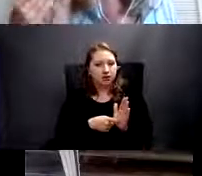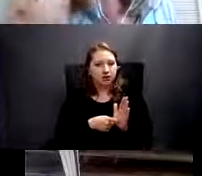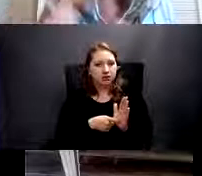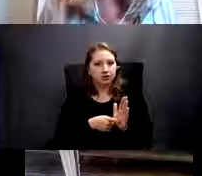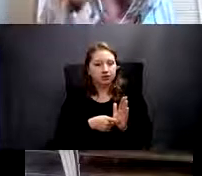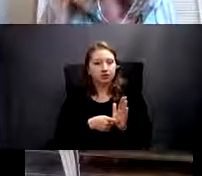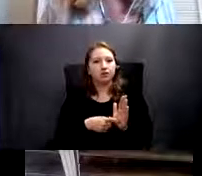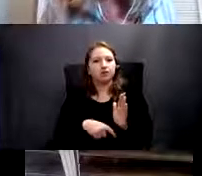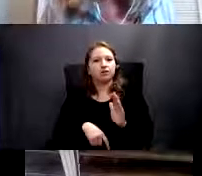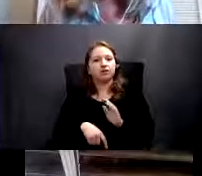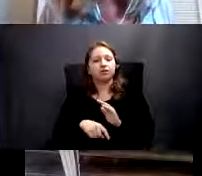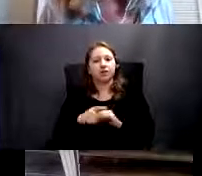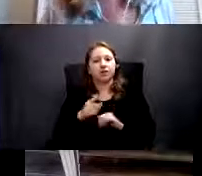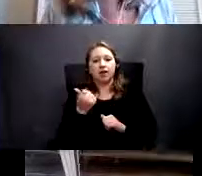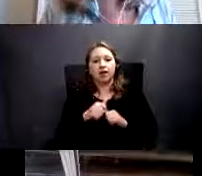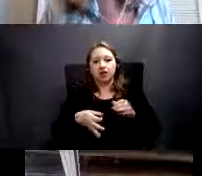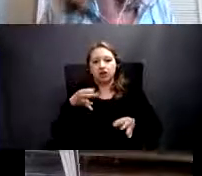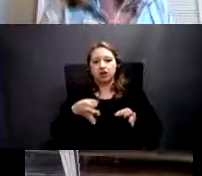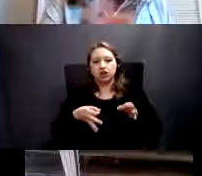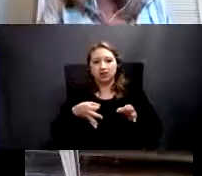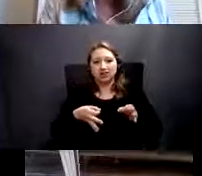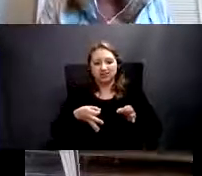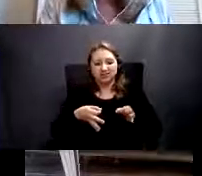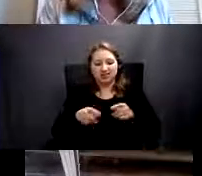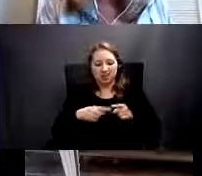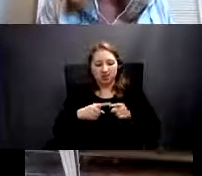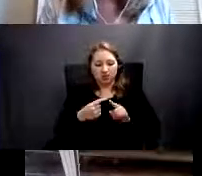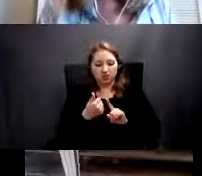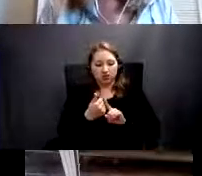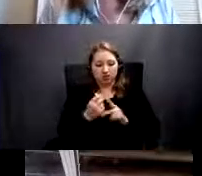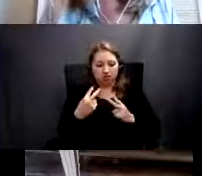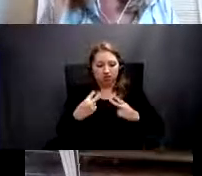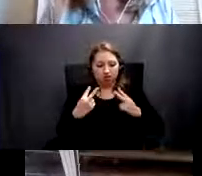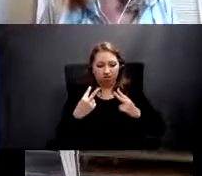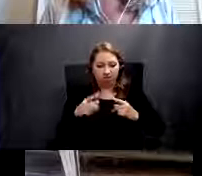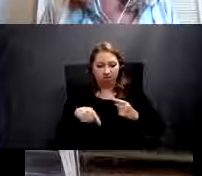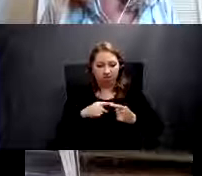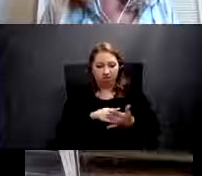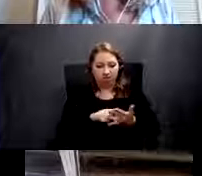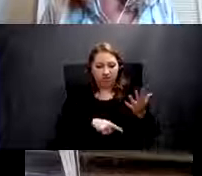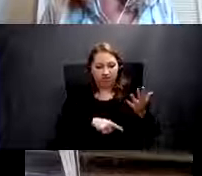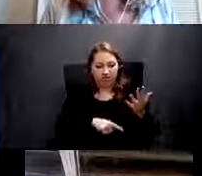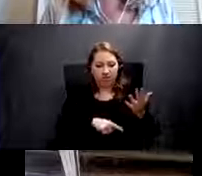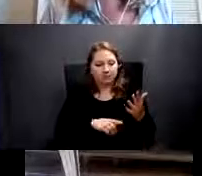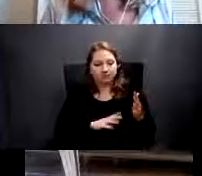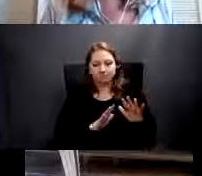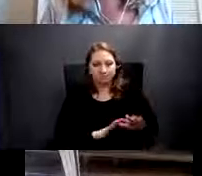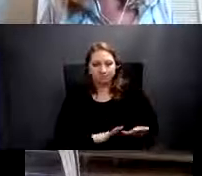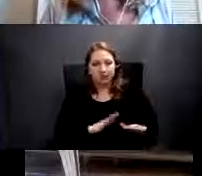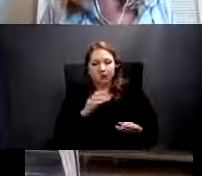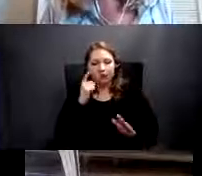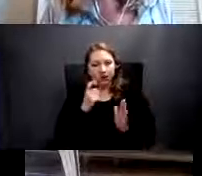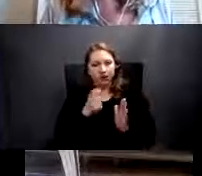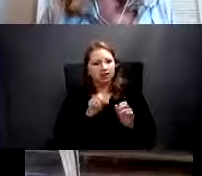recognize any judgments you're holding towards yourself around these things, and recognize that it's okay to shift that